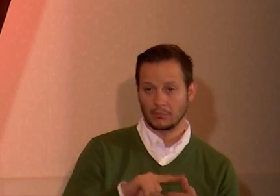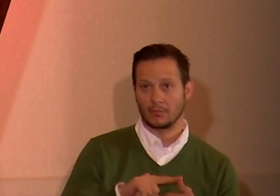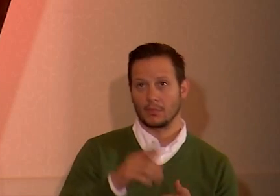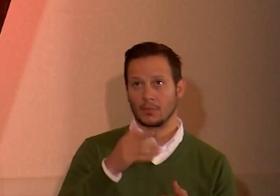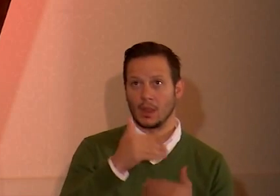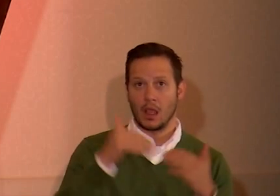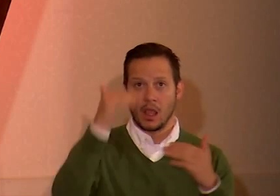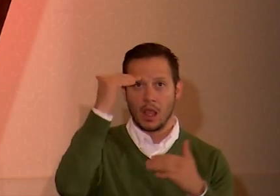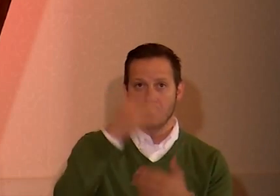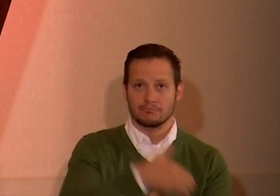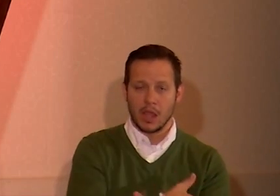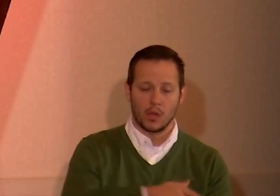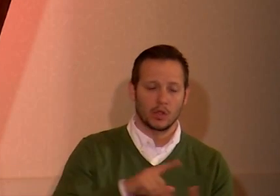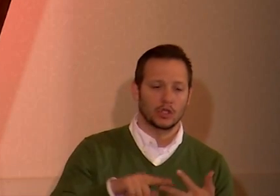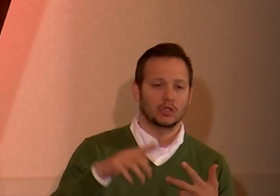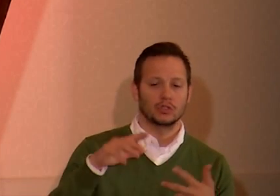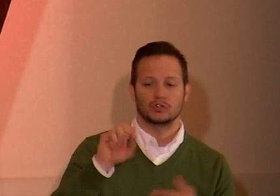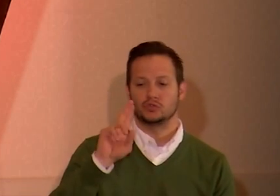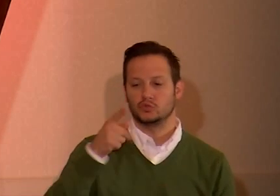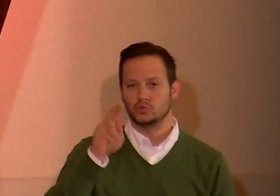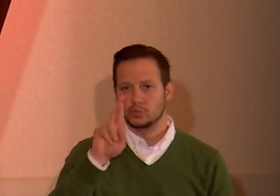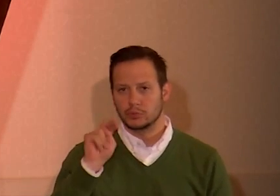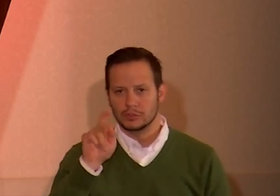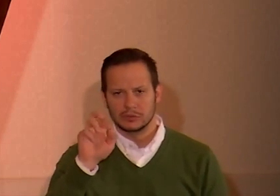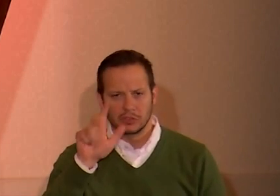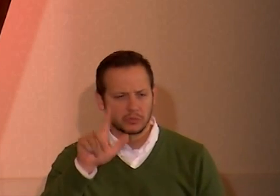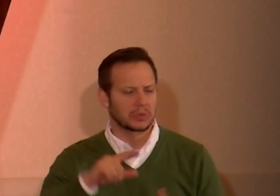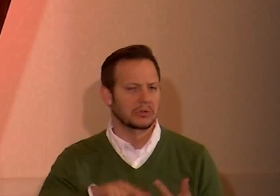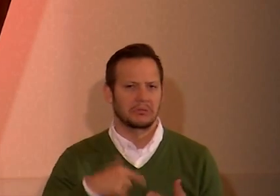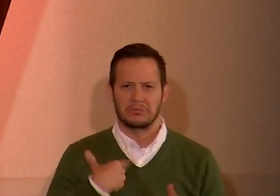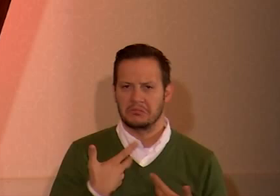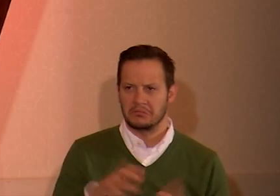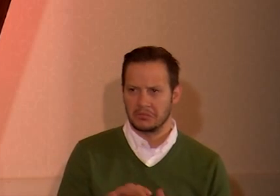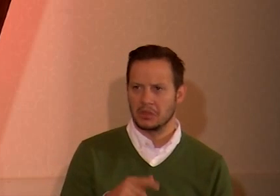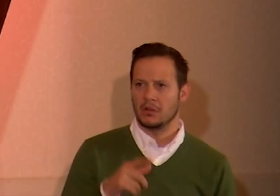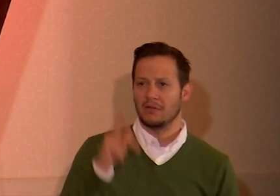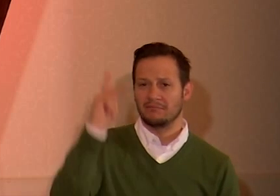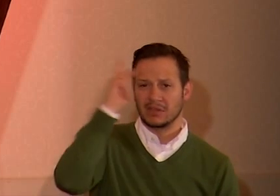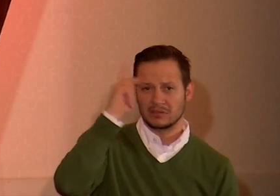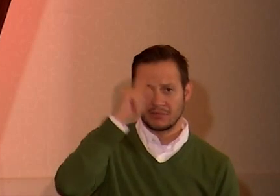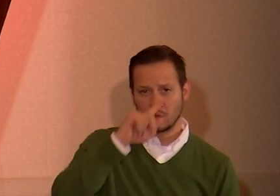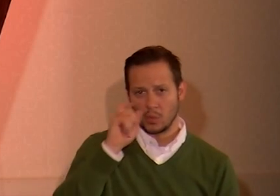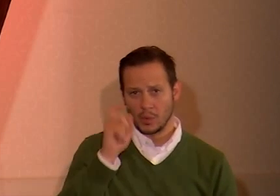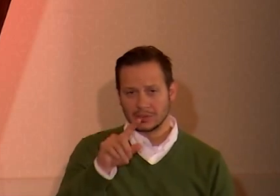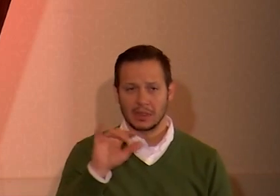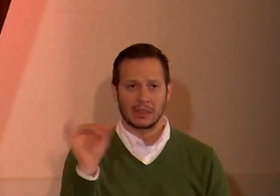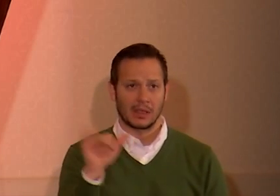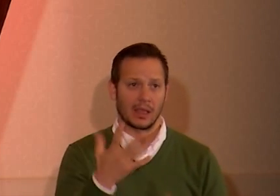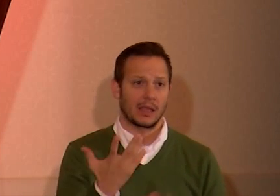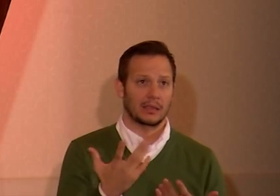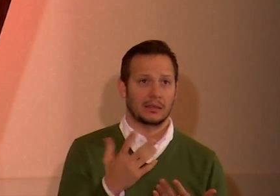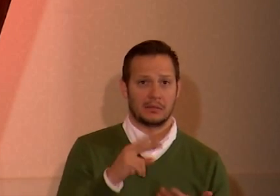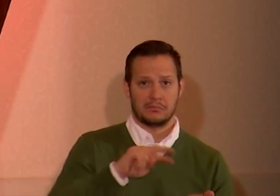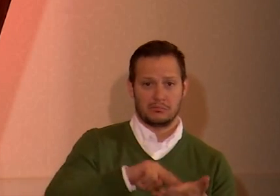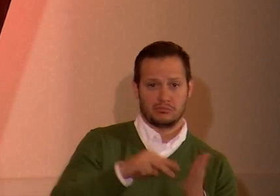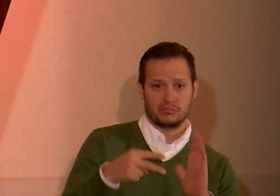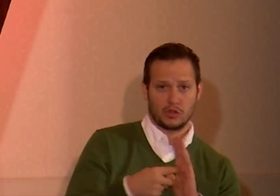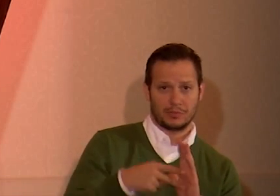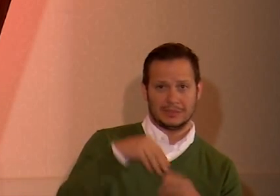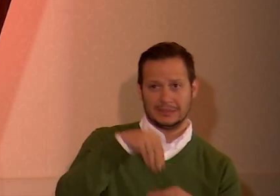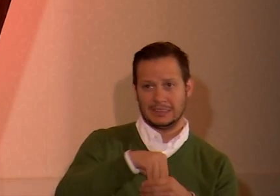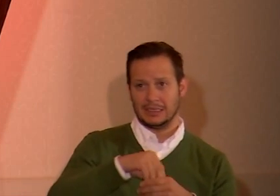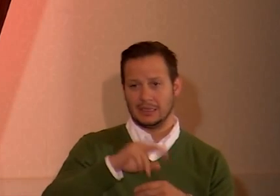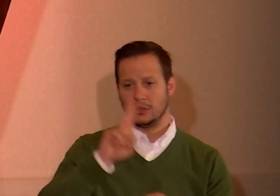higher powers, the supernatural. I won't be pondering such important philosophical questions as, is there a purpose to the